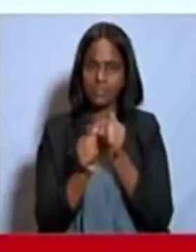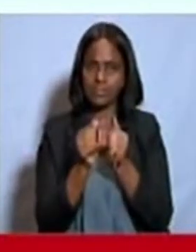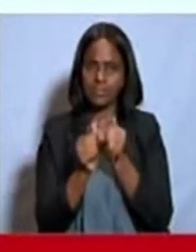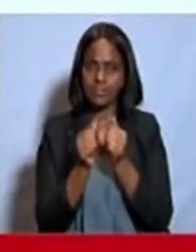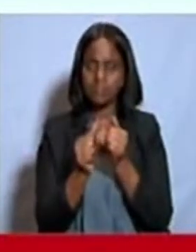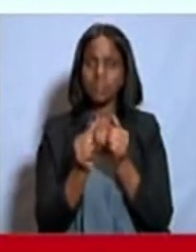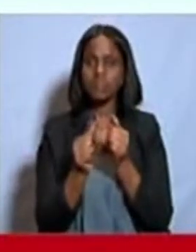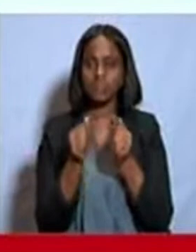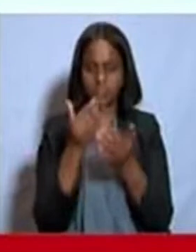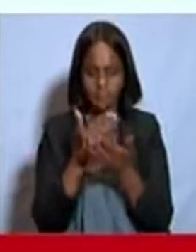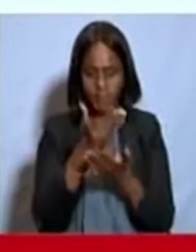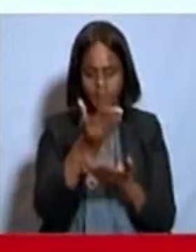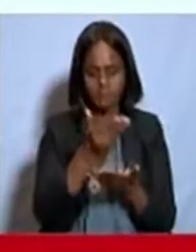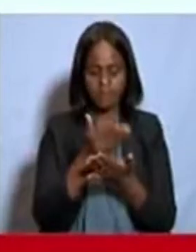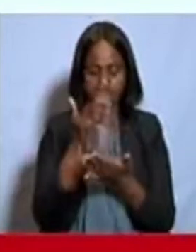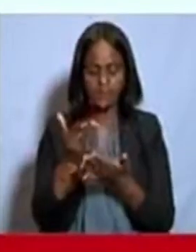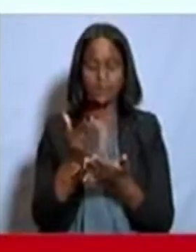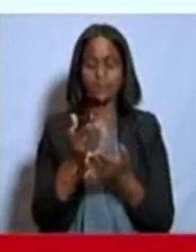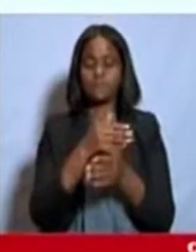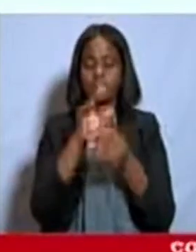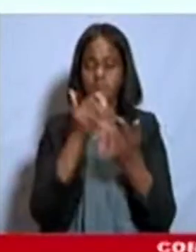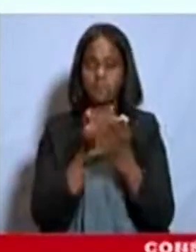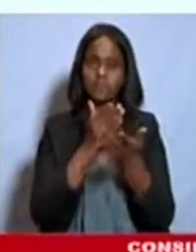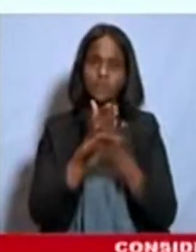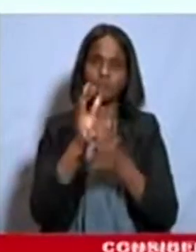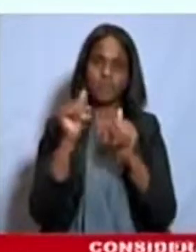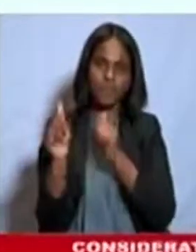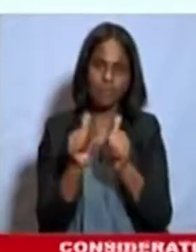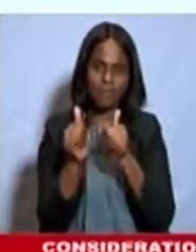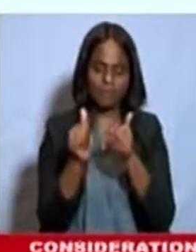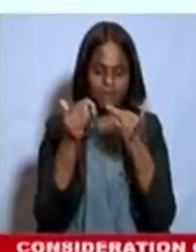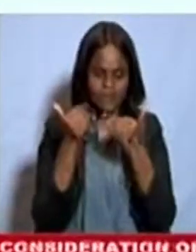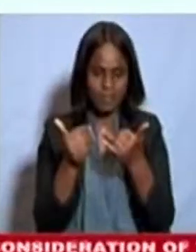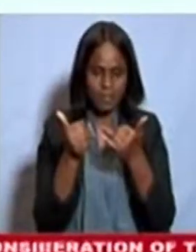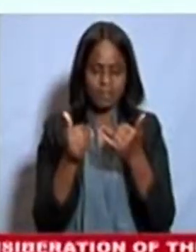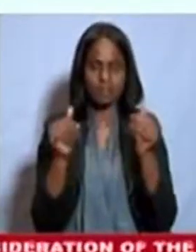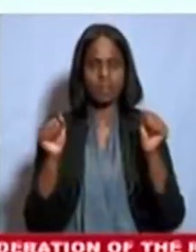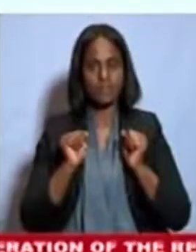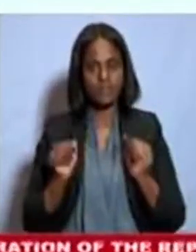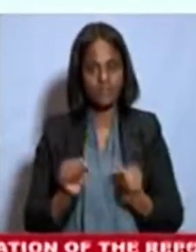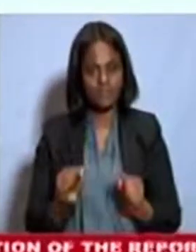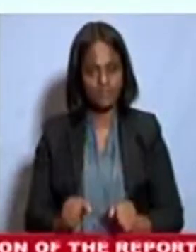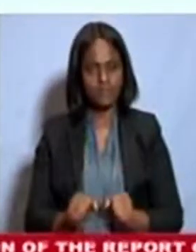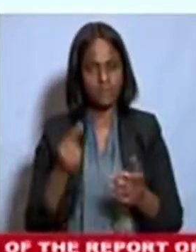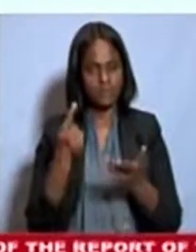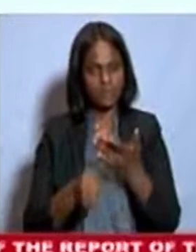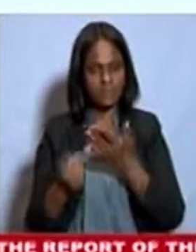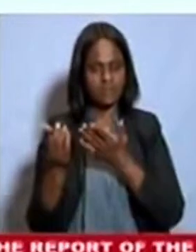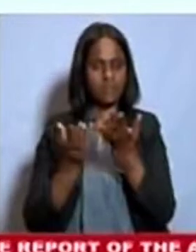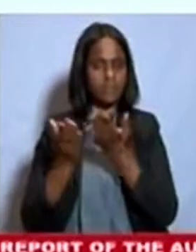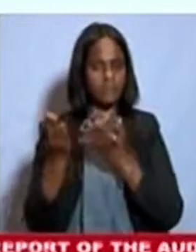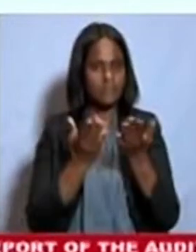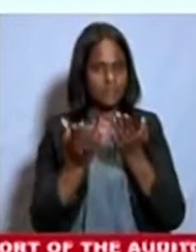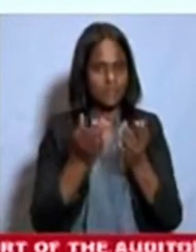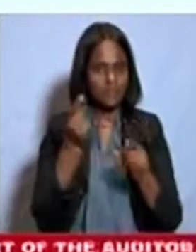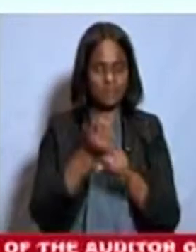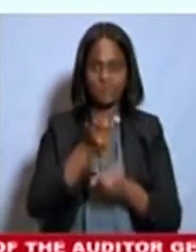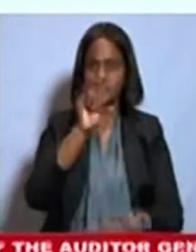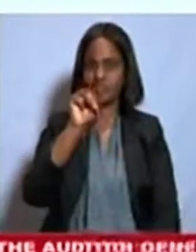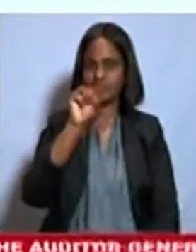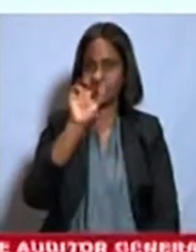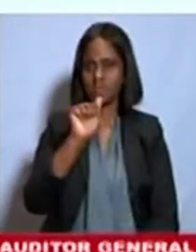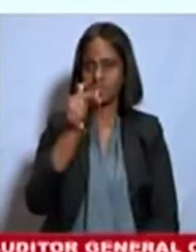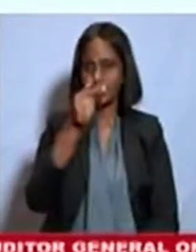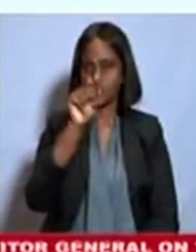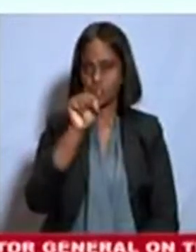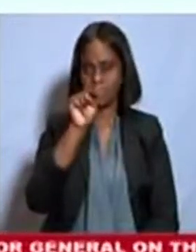to be procured. Corrective action. The current status is that the services by Magnum Security